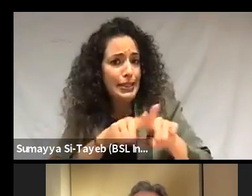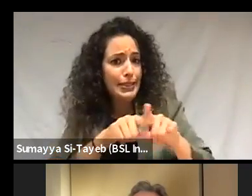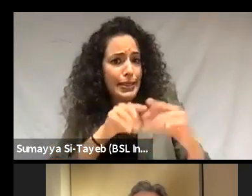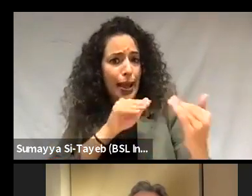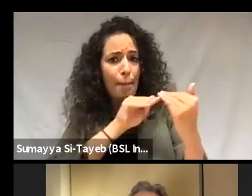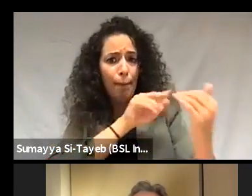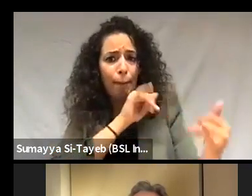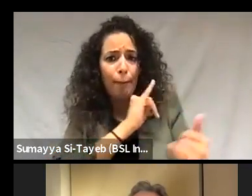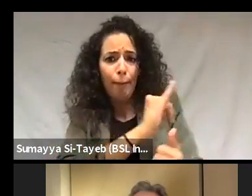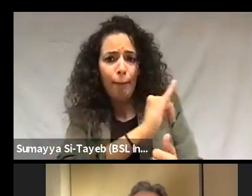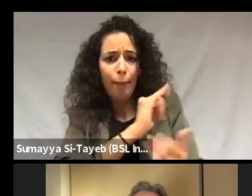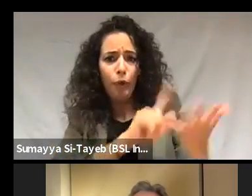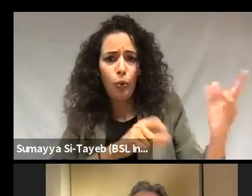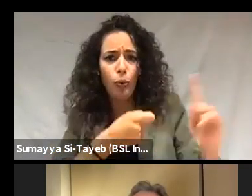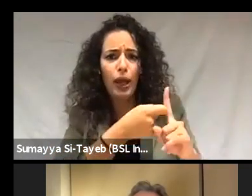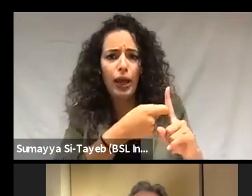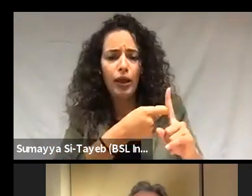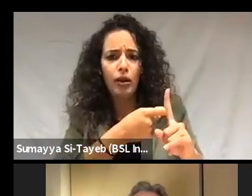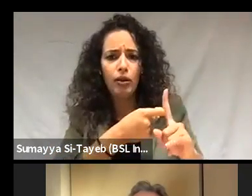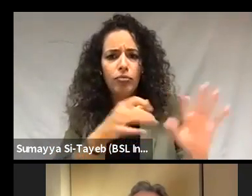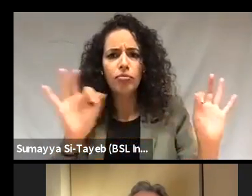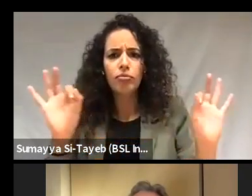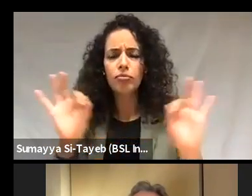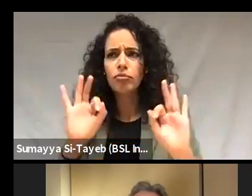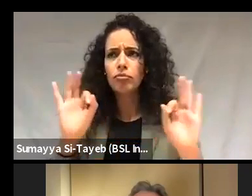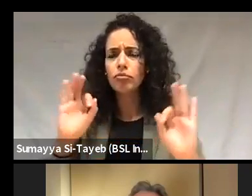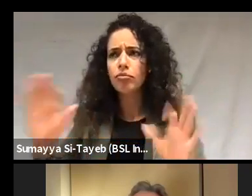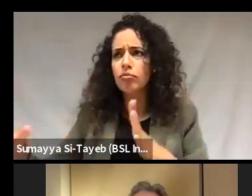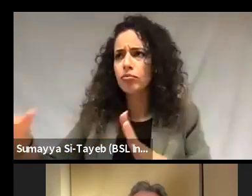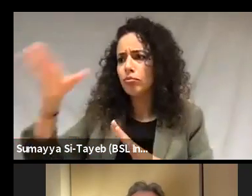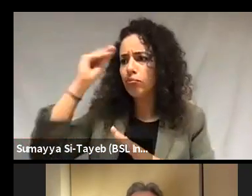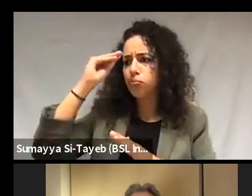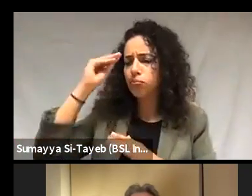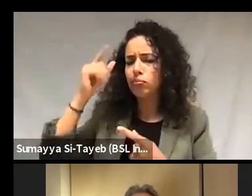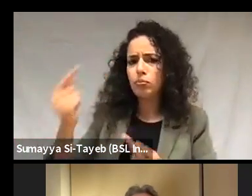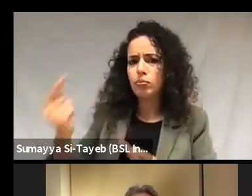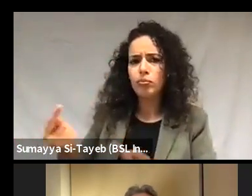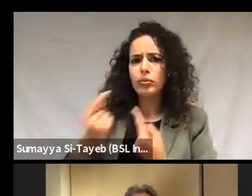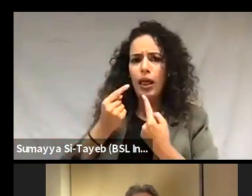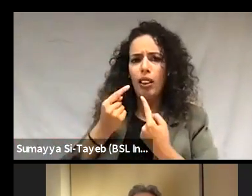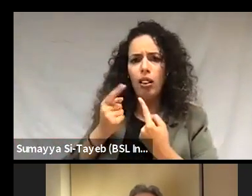we weren't told what the effects were of the